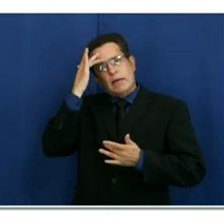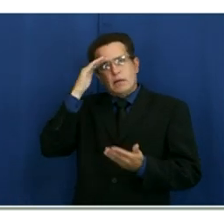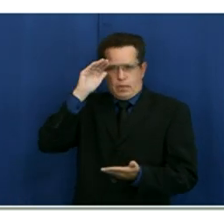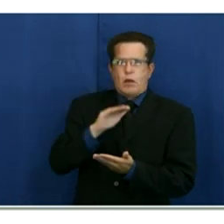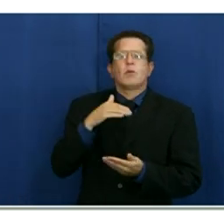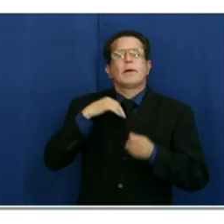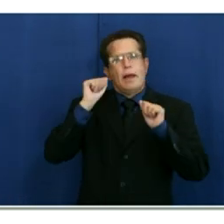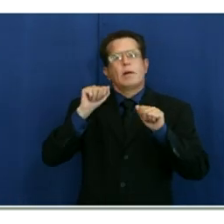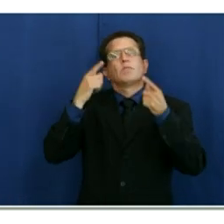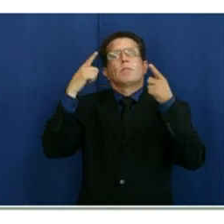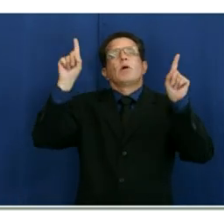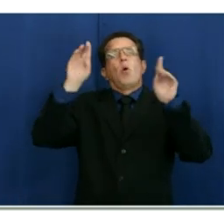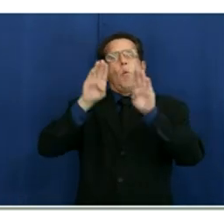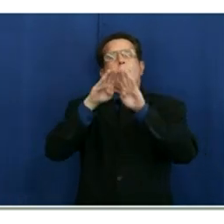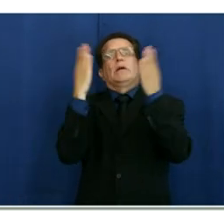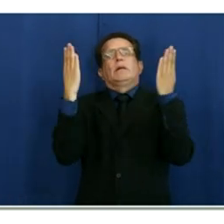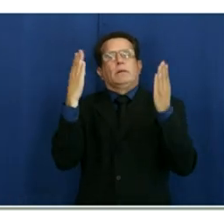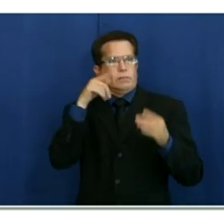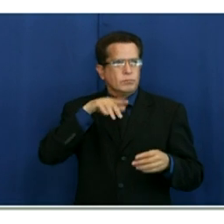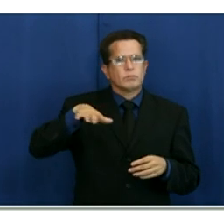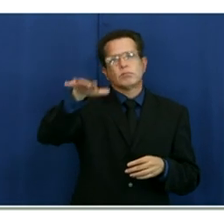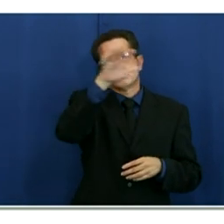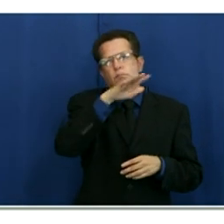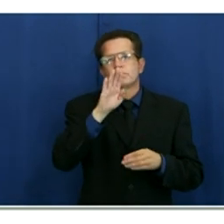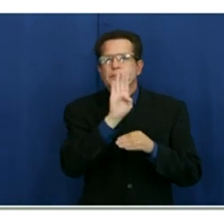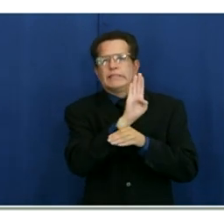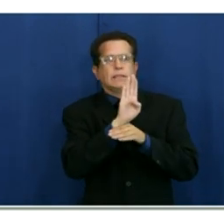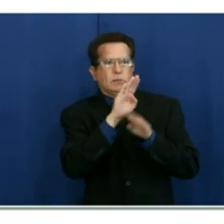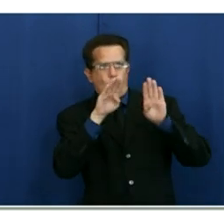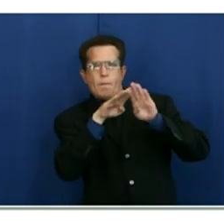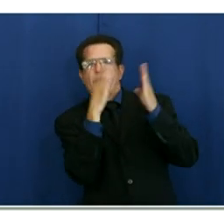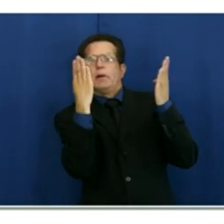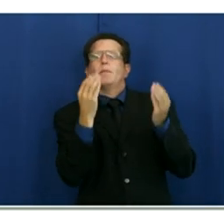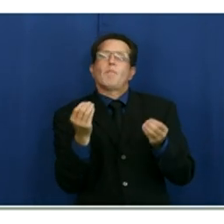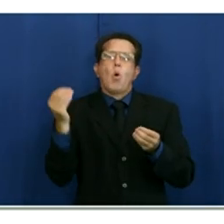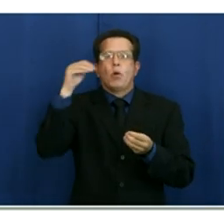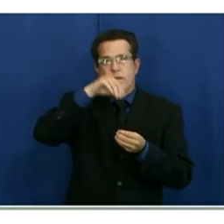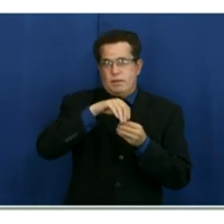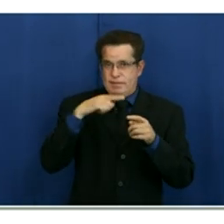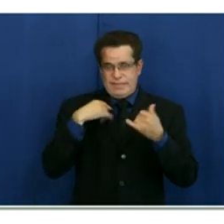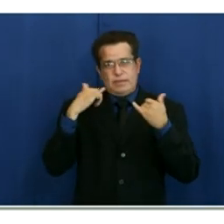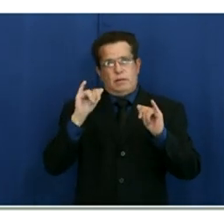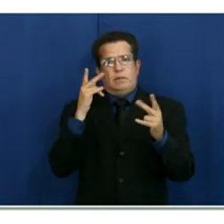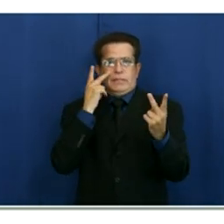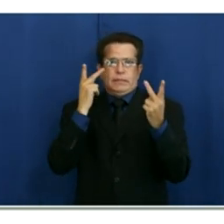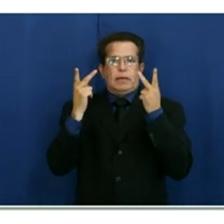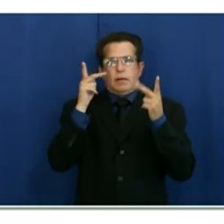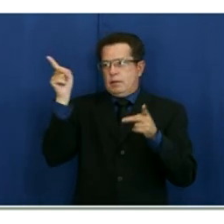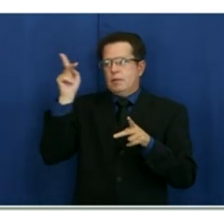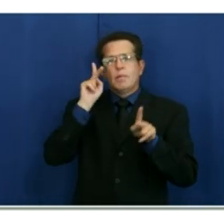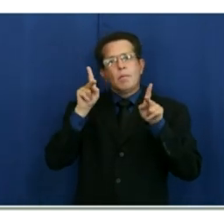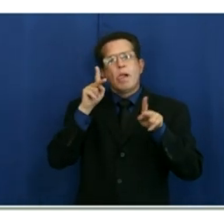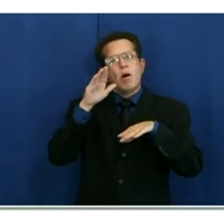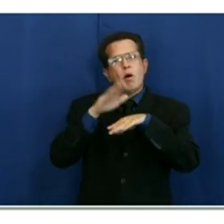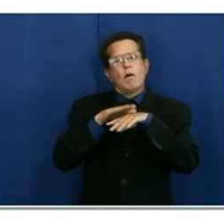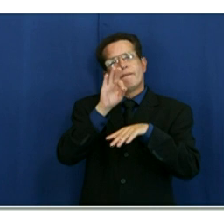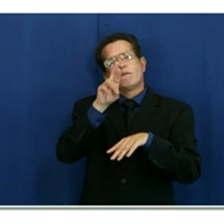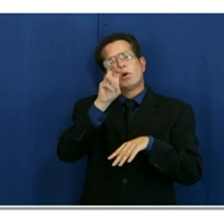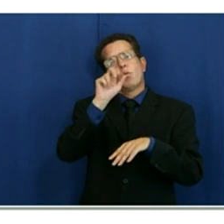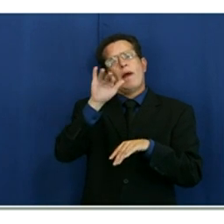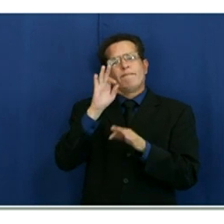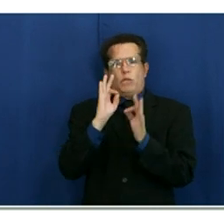can open up. There are still, again, we are seeing more people that are out on the freeways, so we're